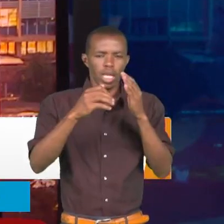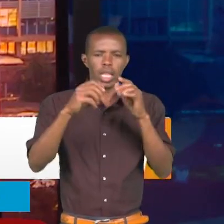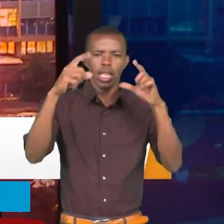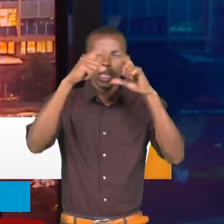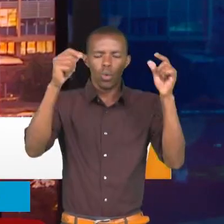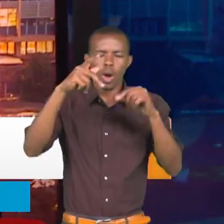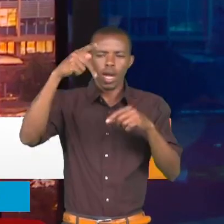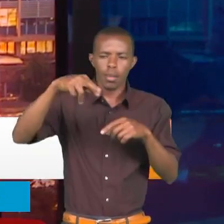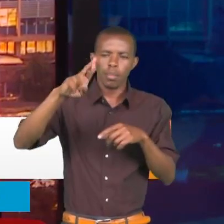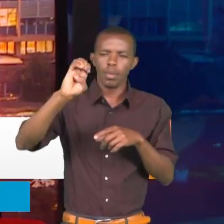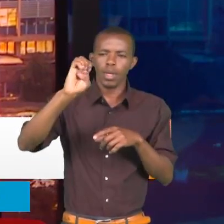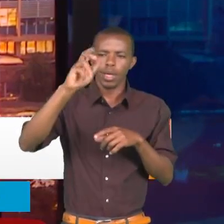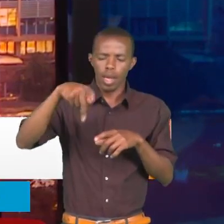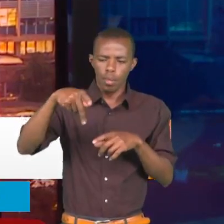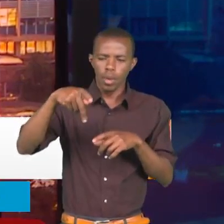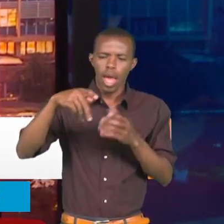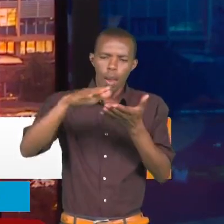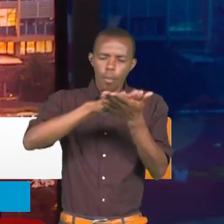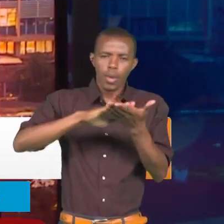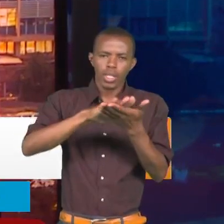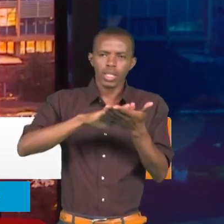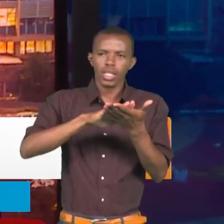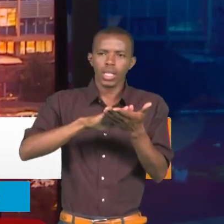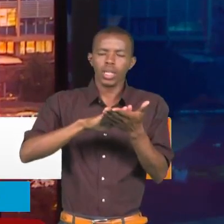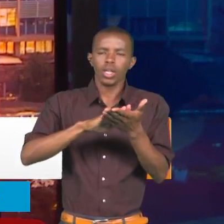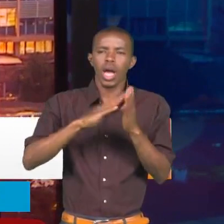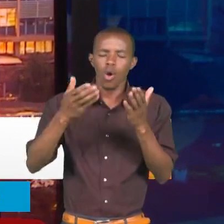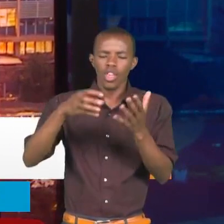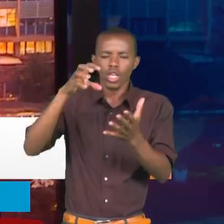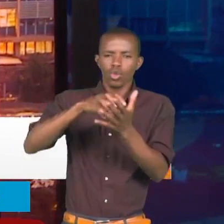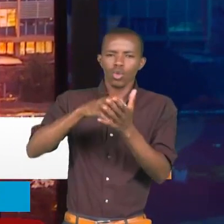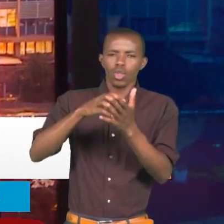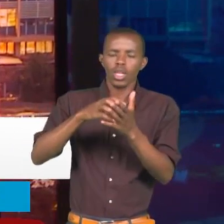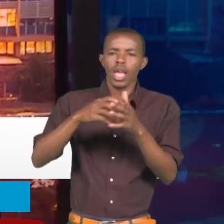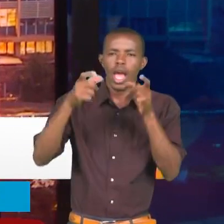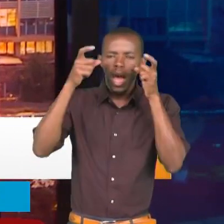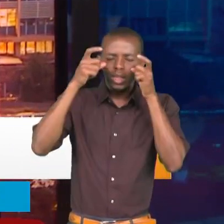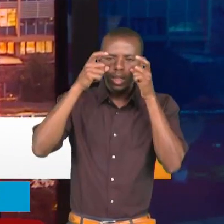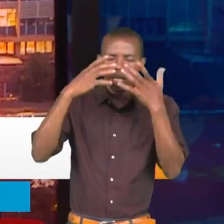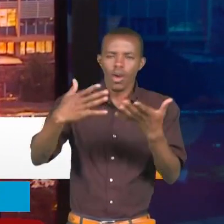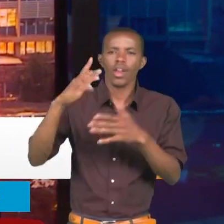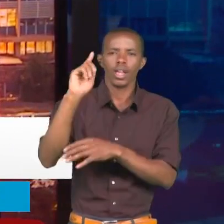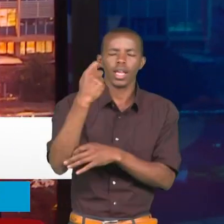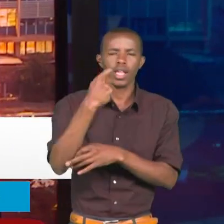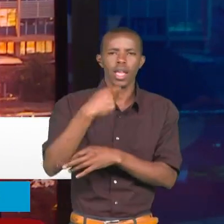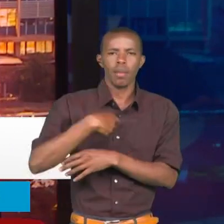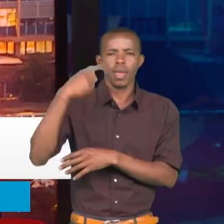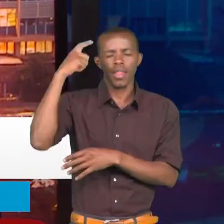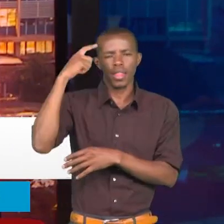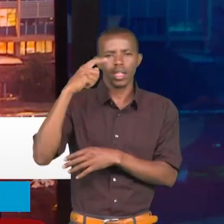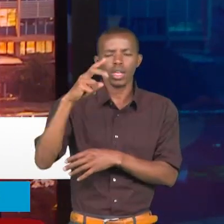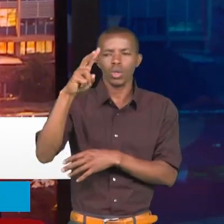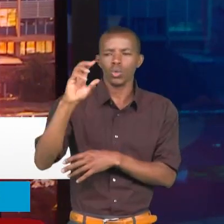understand, like, what are the basics about the current HIV trends in Kenya as a country. Yeah. I think since